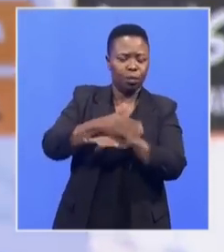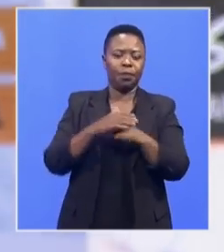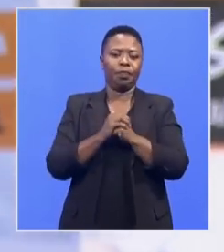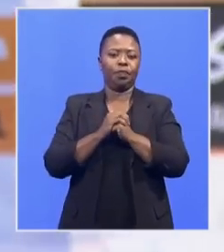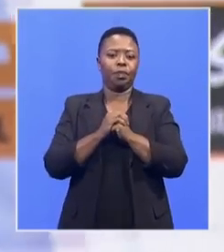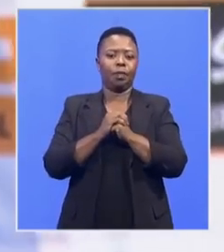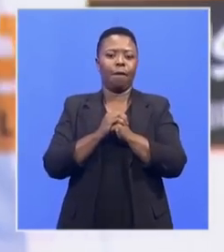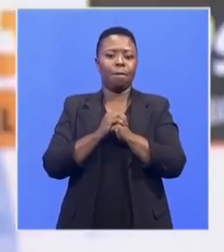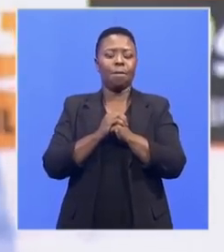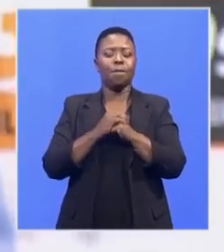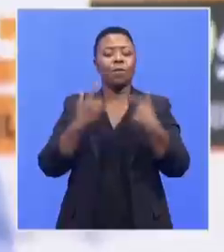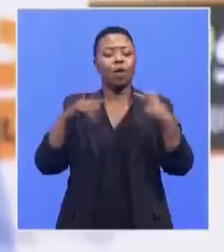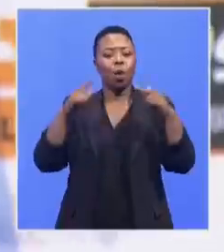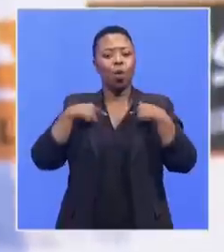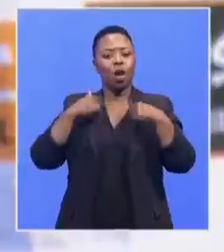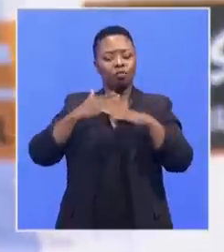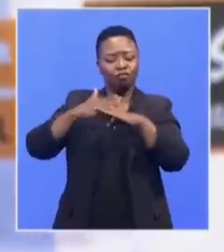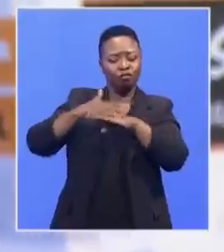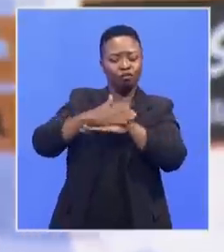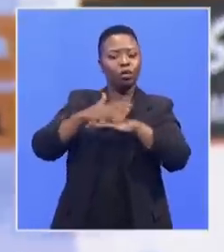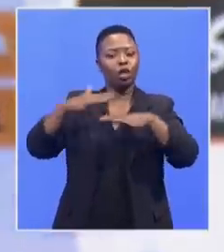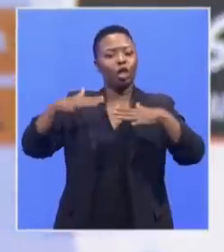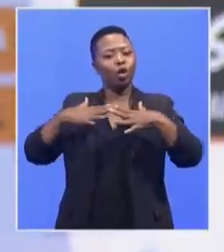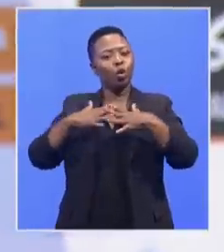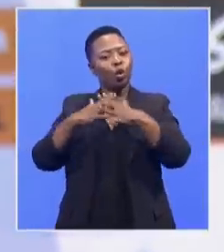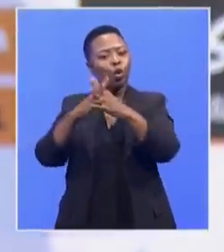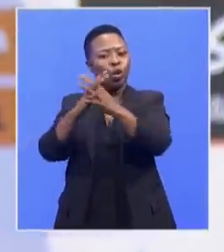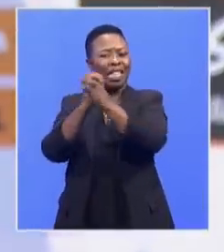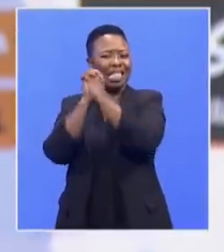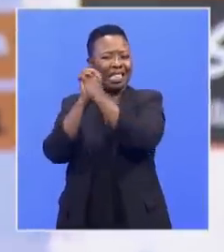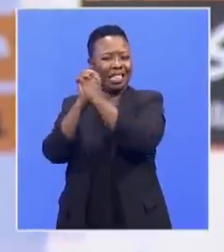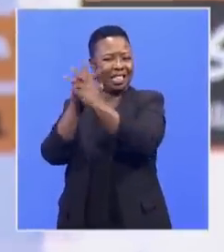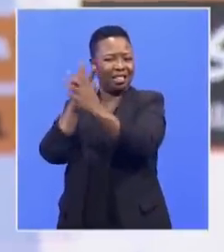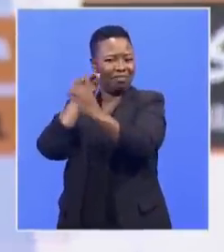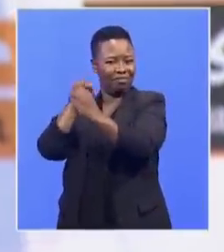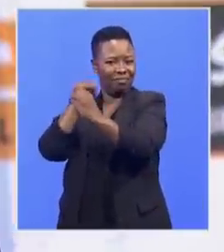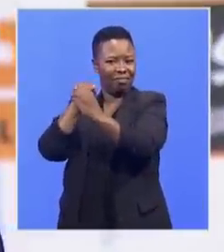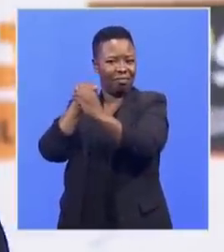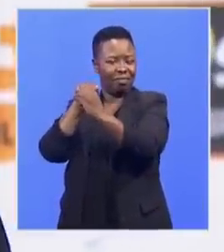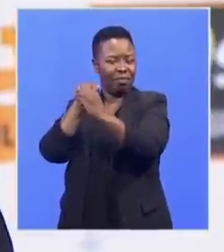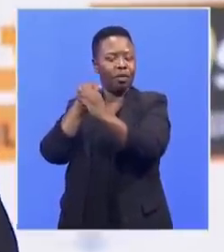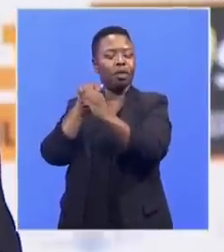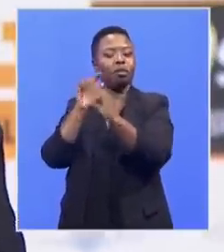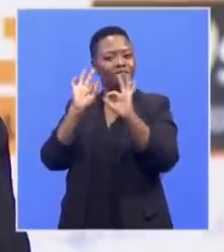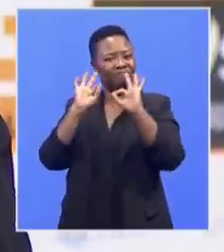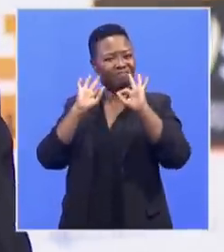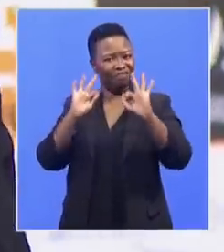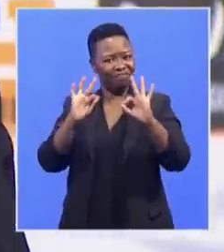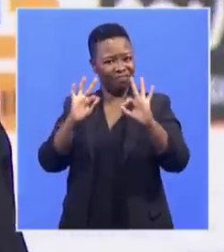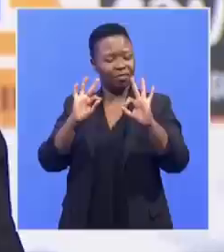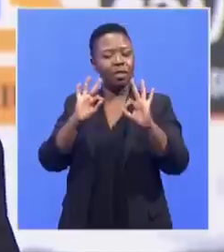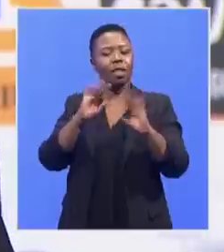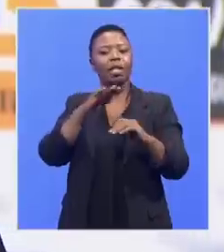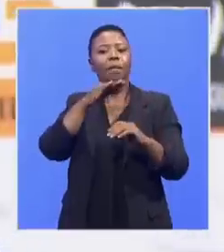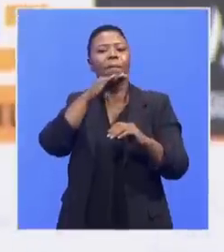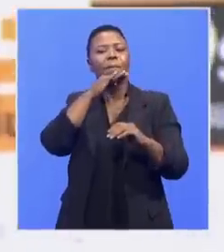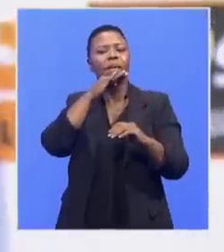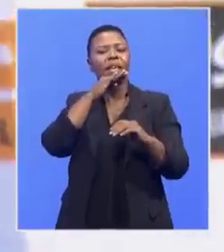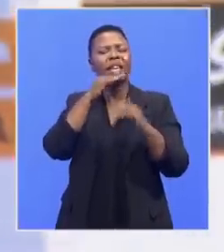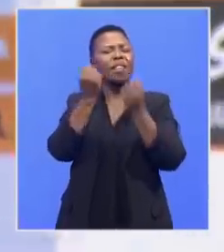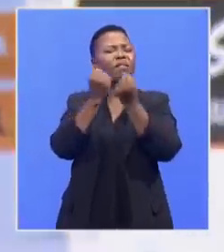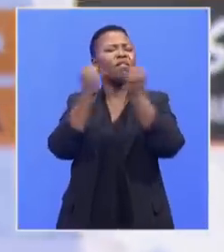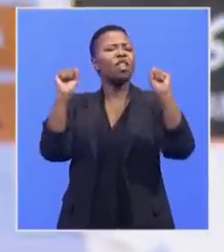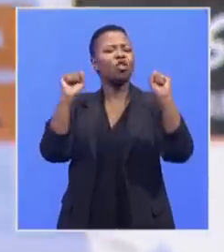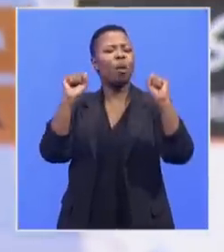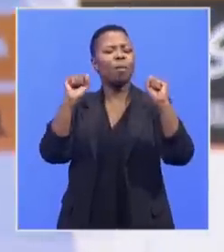to give full effect to the meaning of freedom in our land. It is